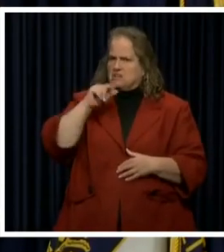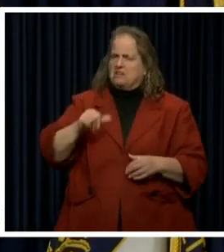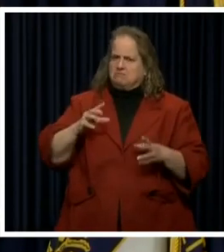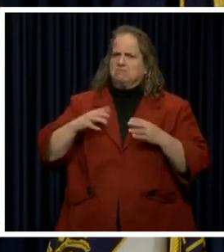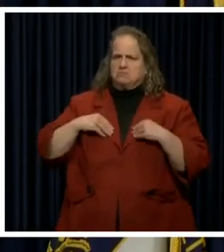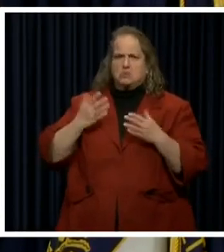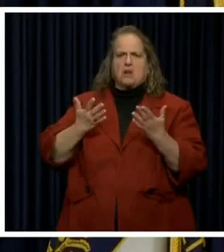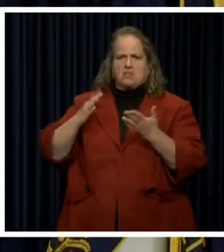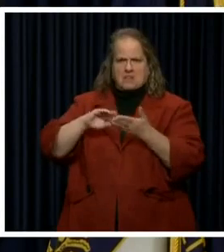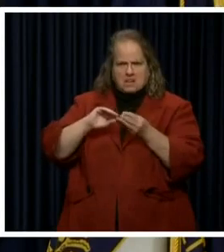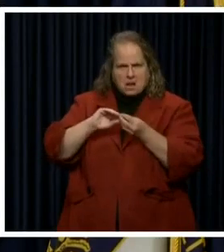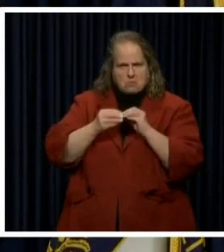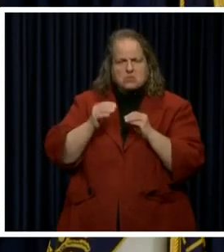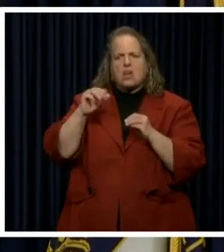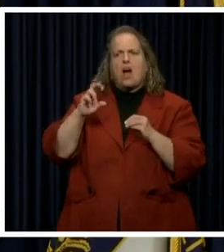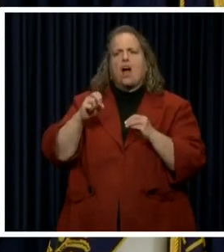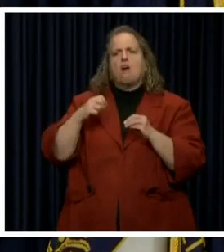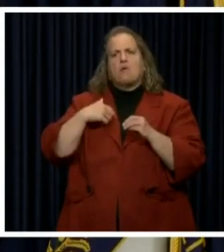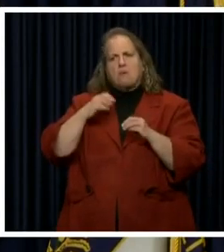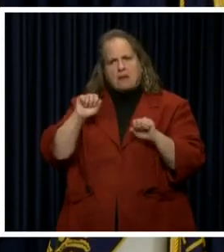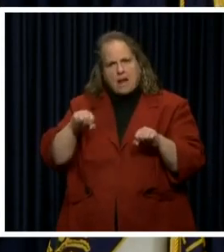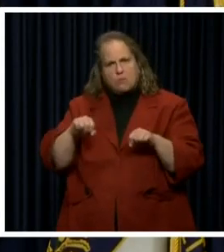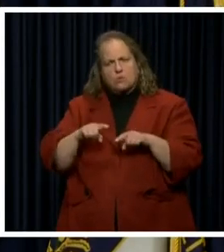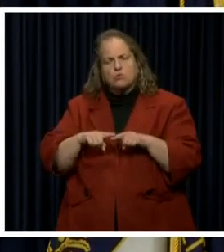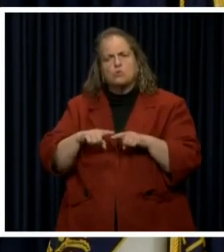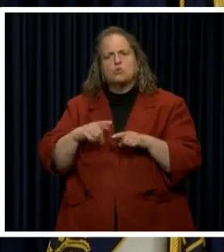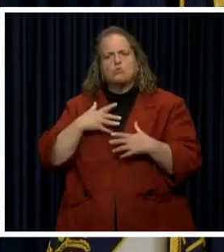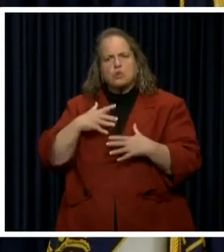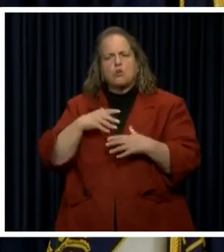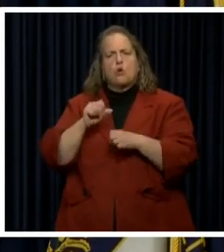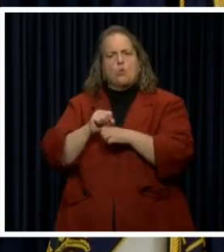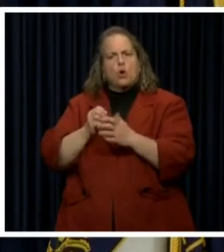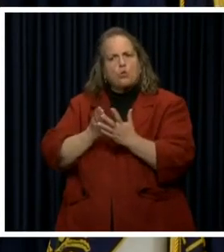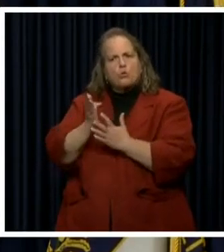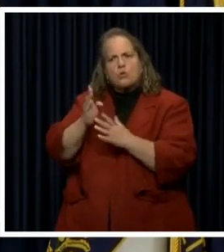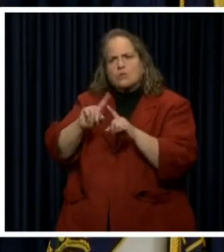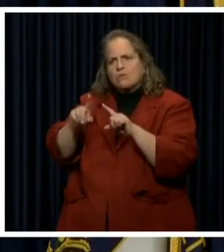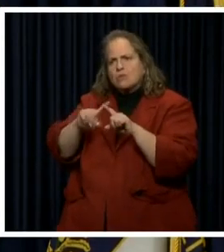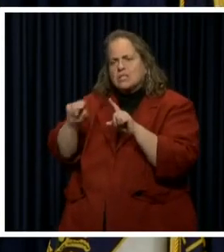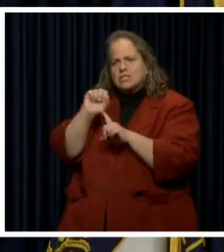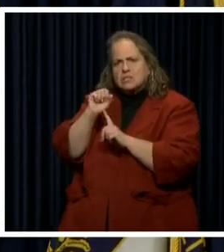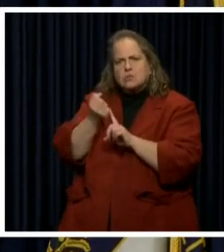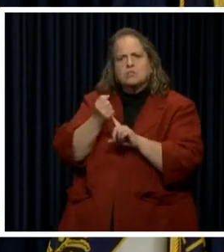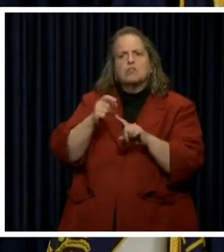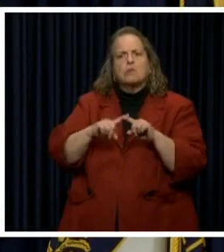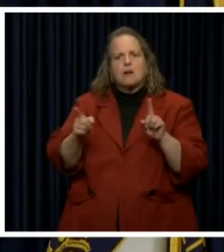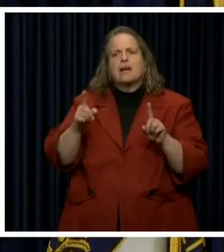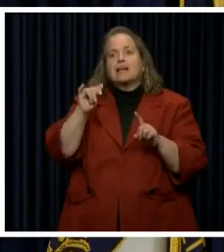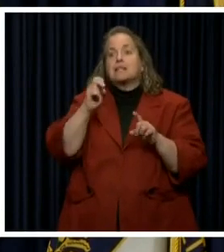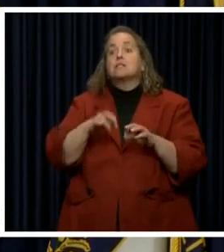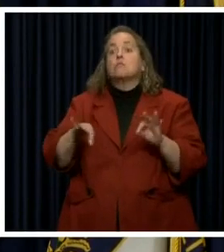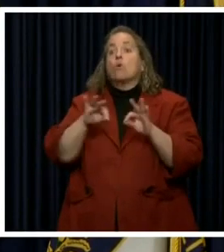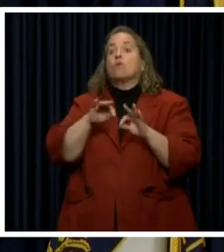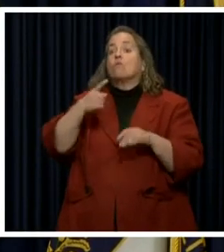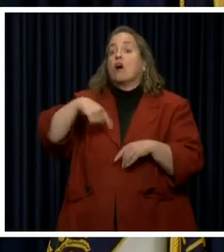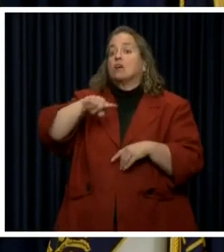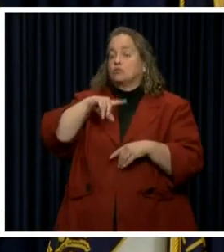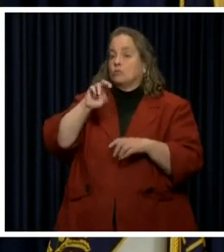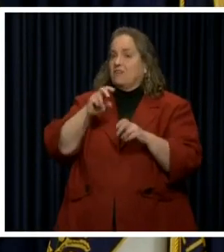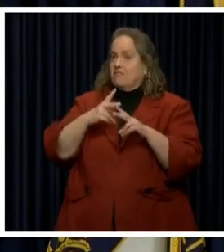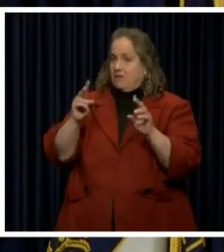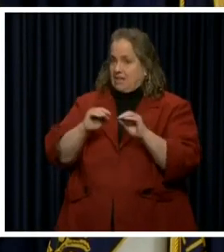this for a while. We've been able to breathe and work through other situations, but it's really important for us to be